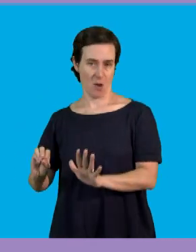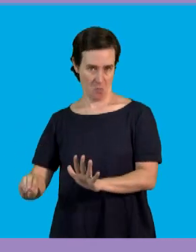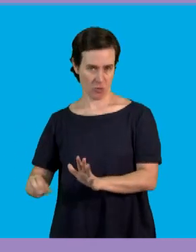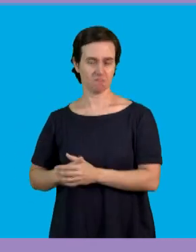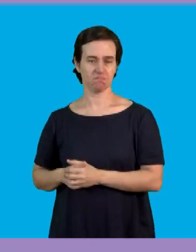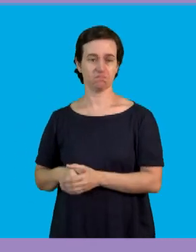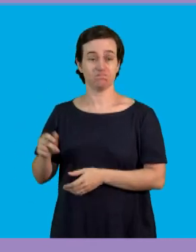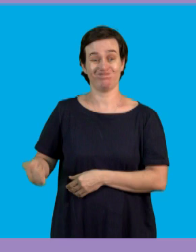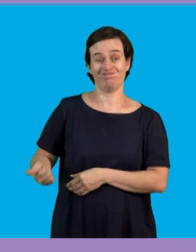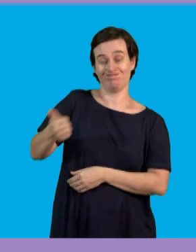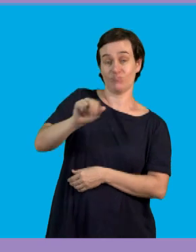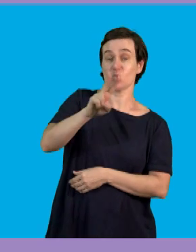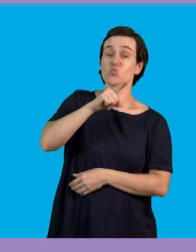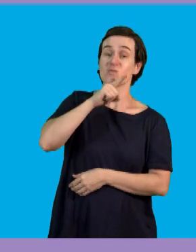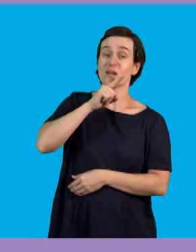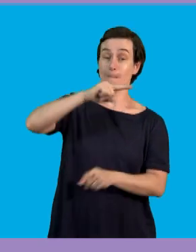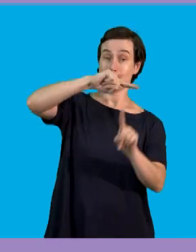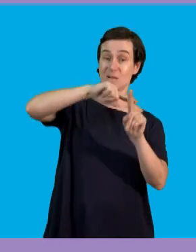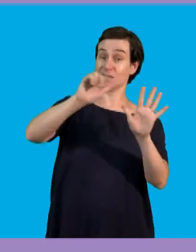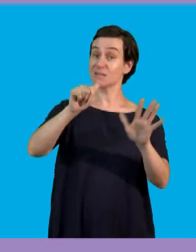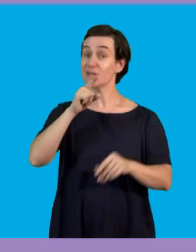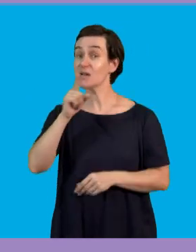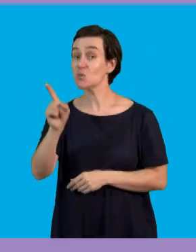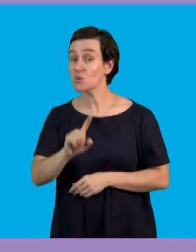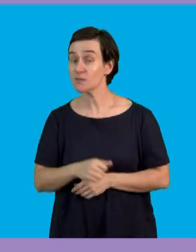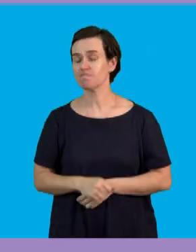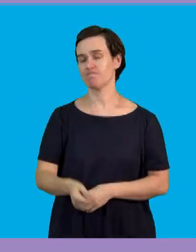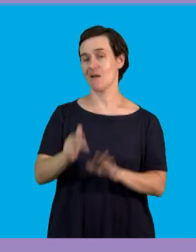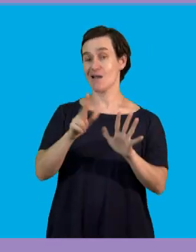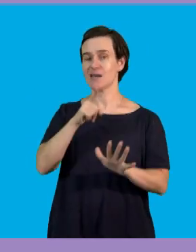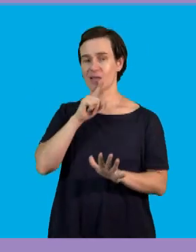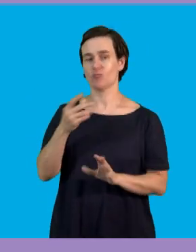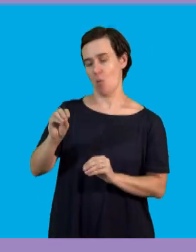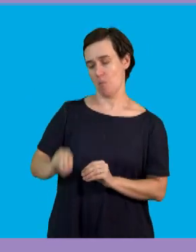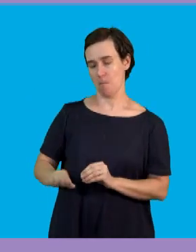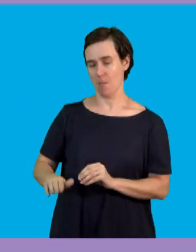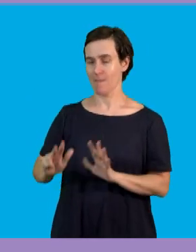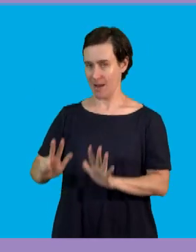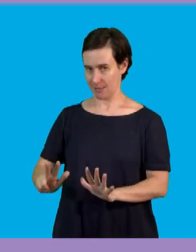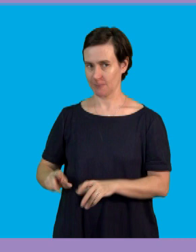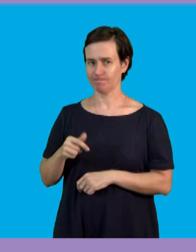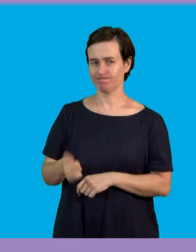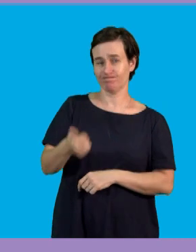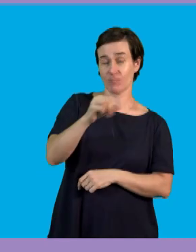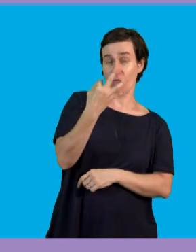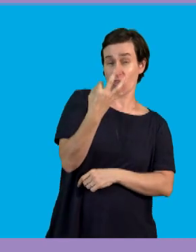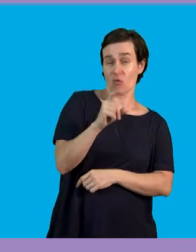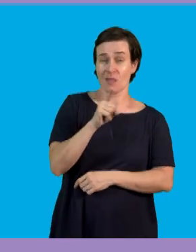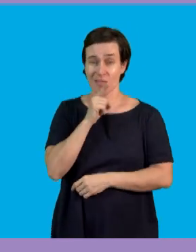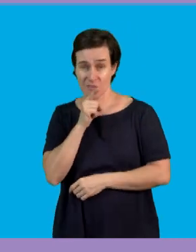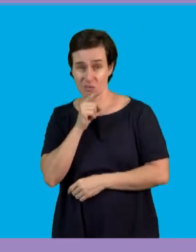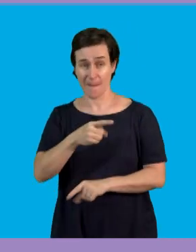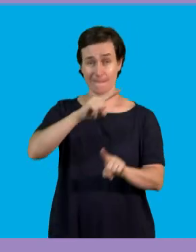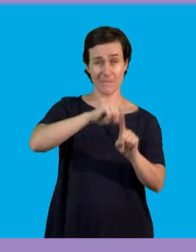2,000s plus 6,000s, and that gives us 8,000s. And we have 30,000